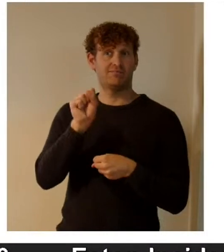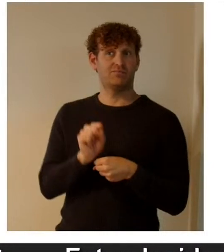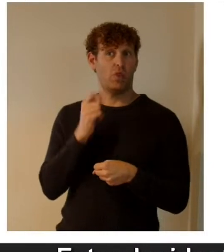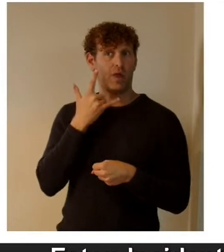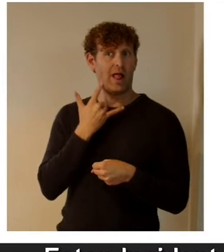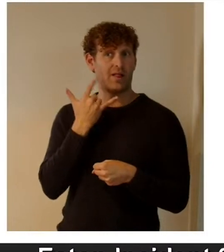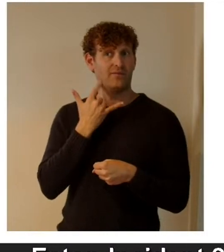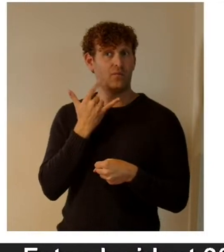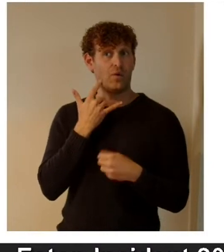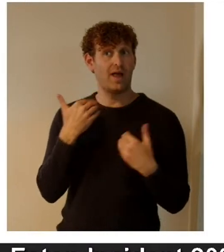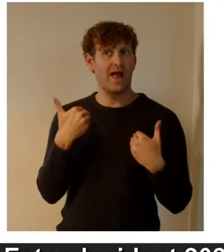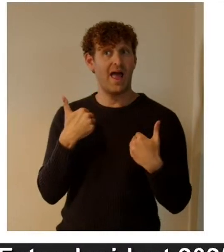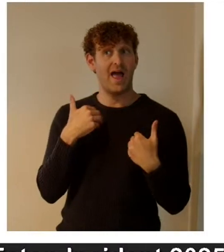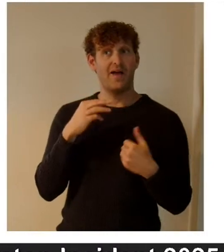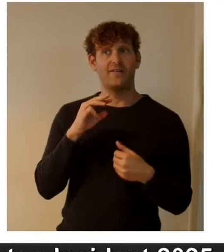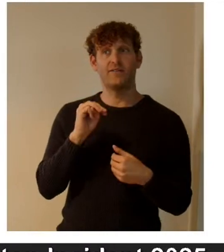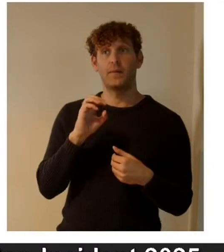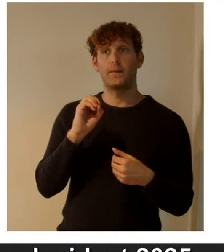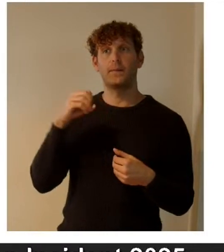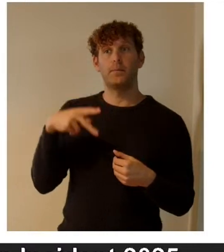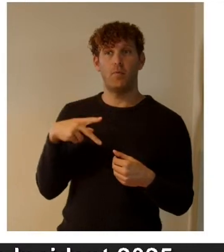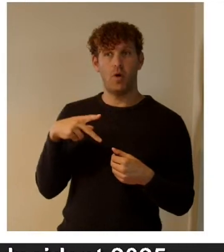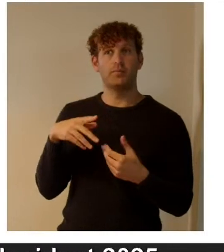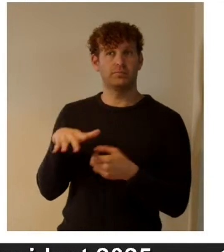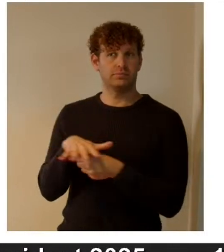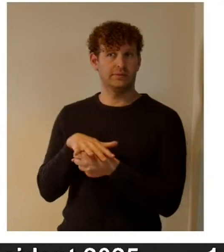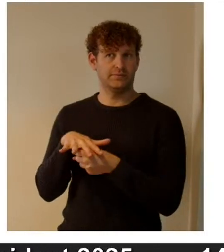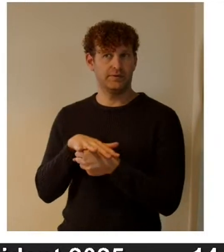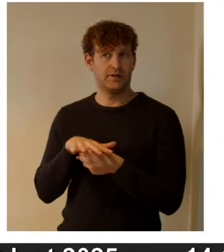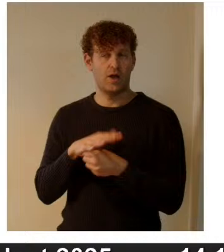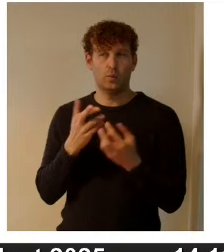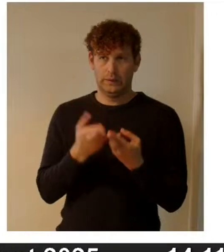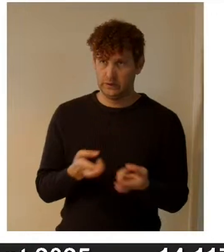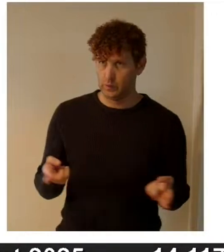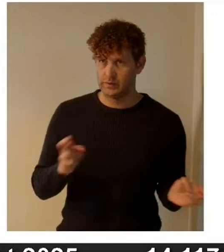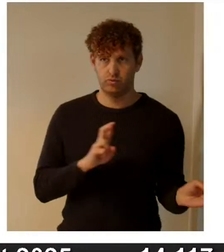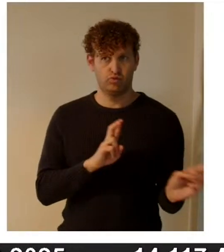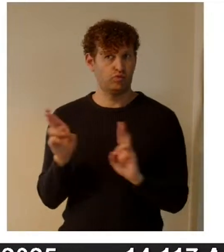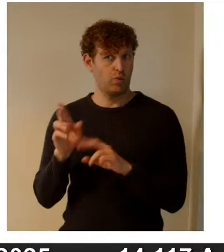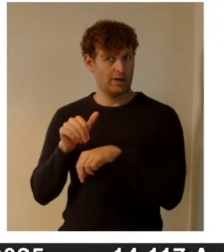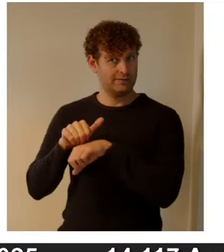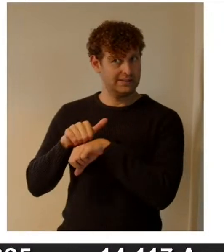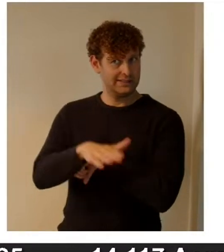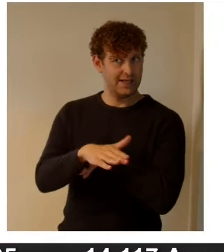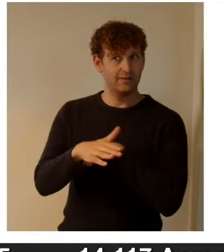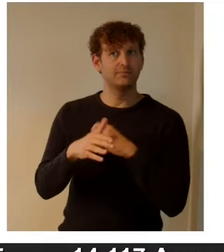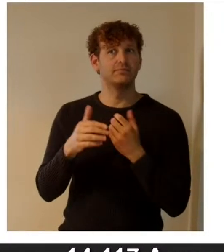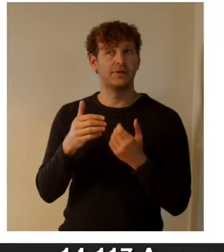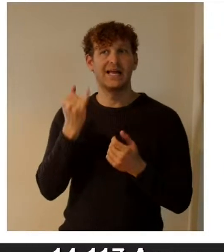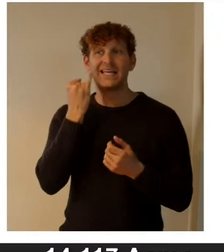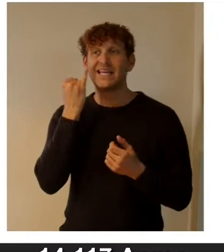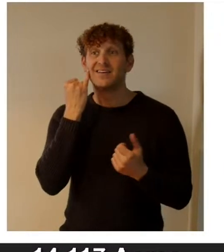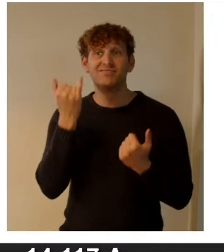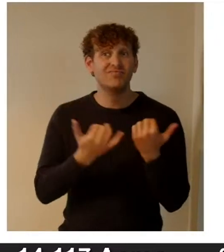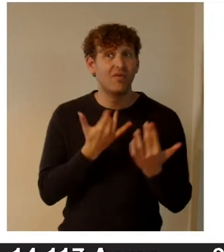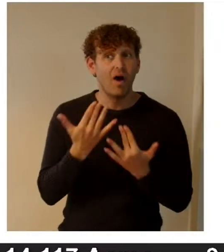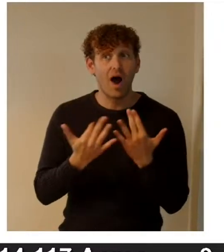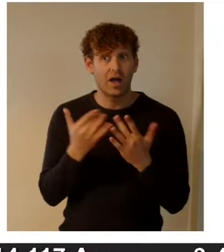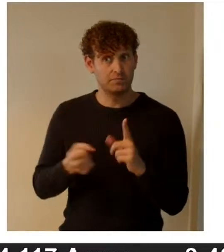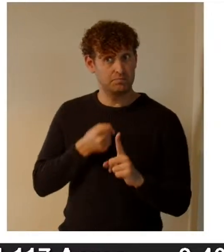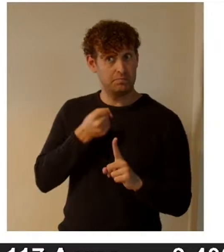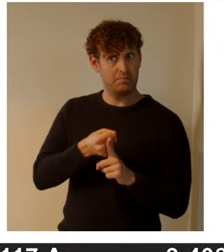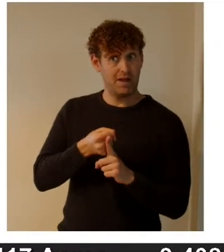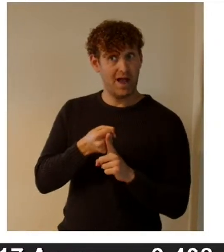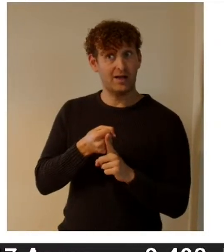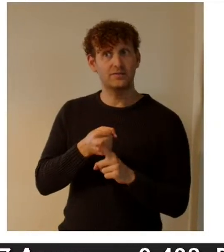that has been stood up with resources available to deploy in all of Southern California if any fires break with this next Santa Ana wind event